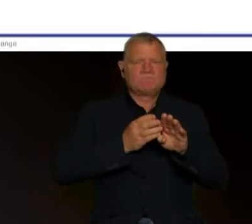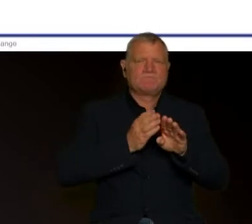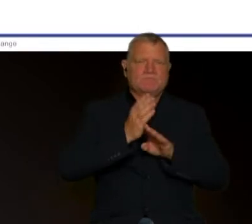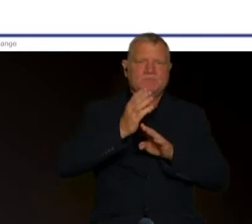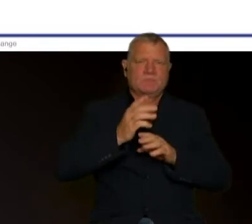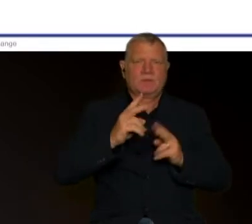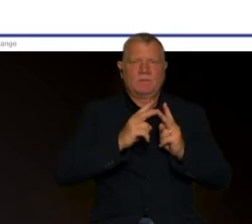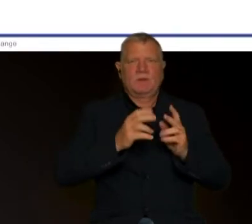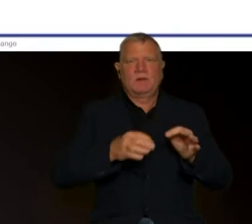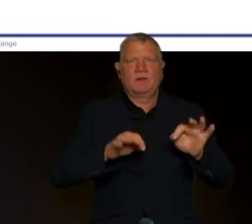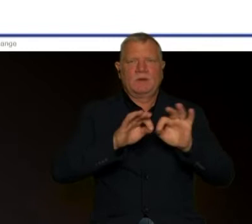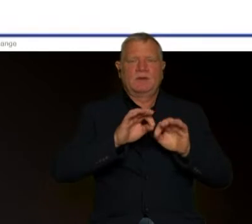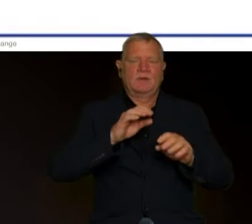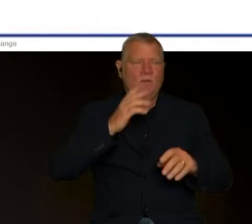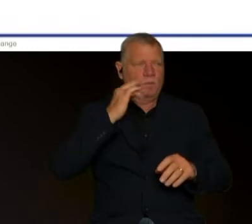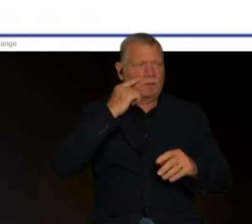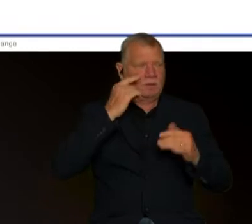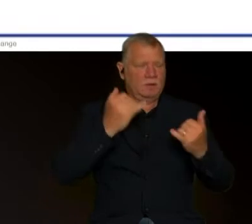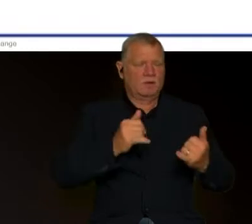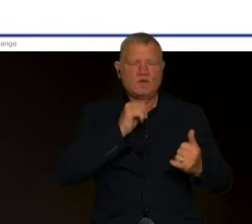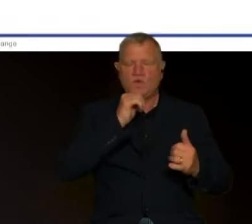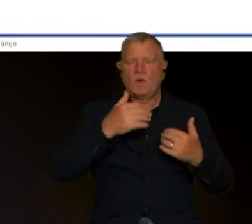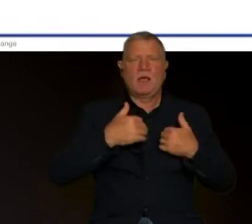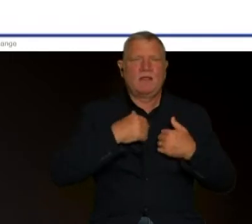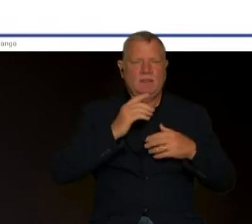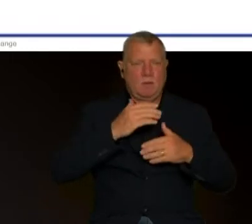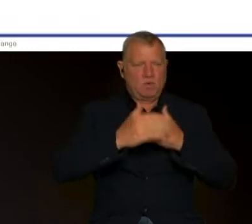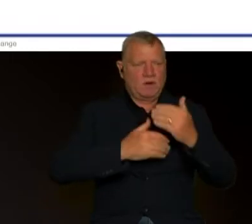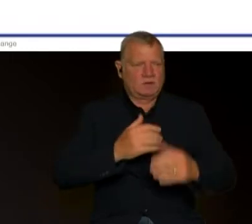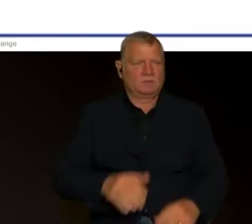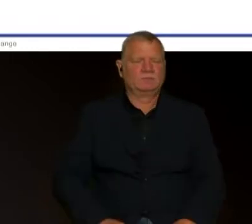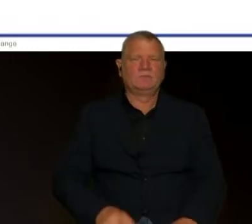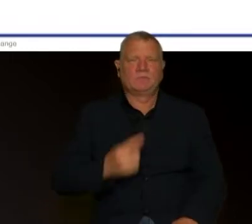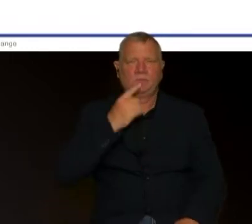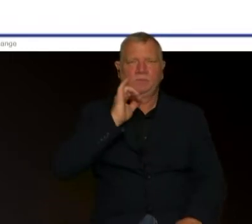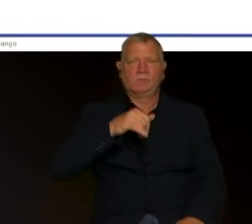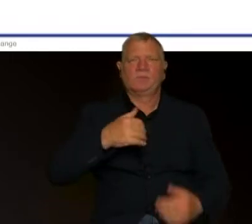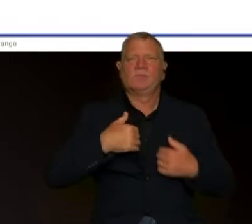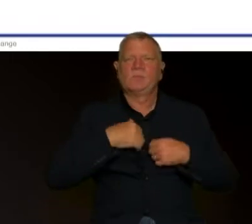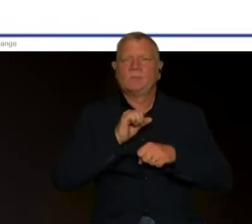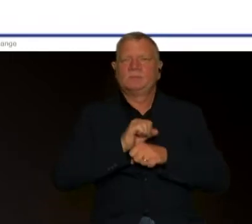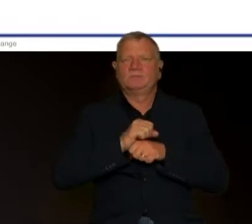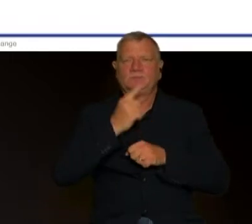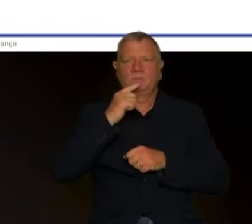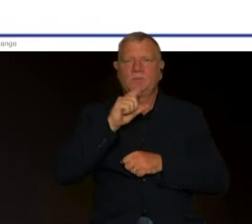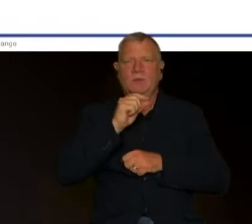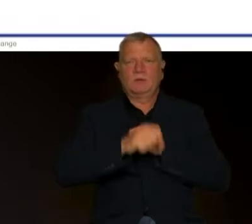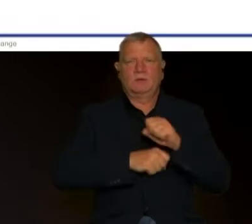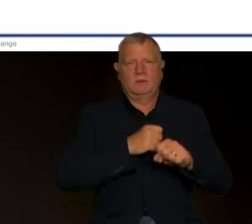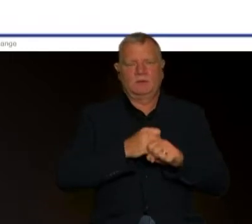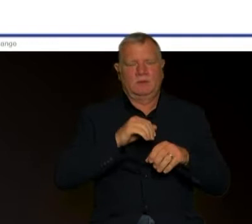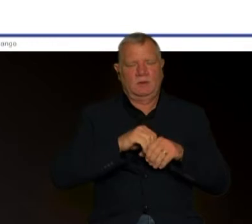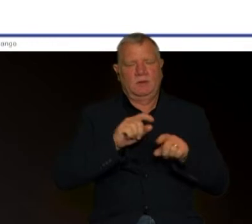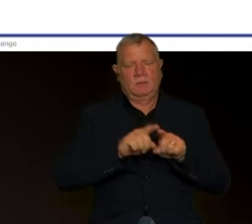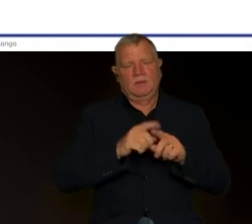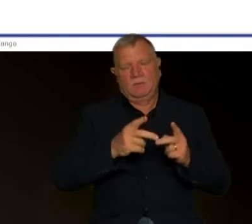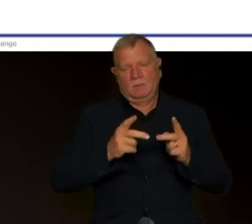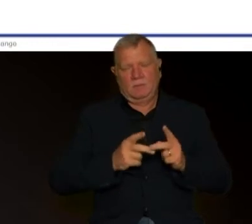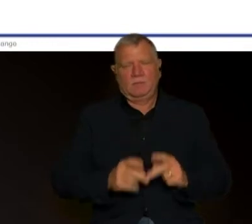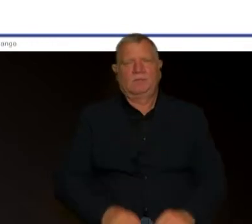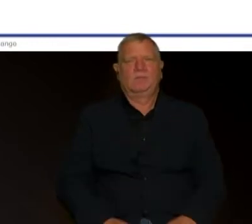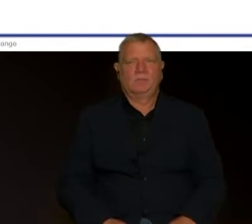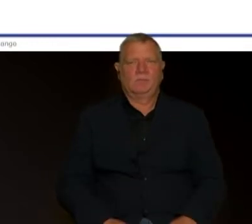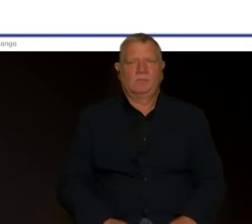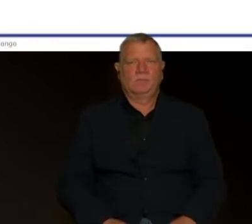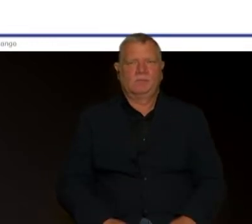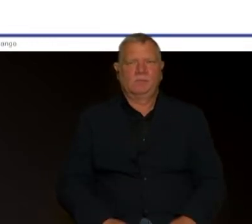path or career progression. It's very important. We don't see that right now, and we have employees right now who have been in the same job for